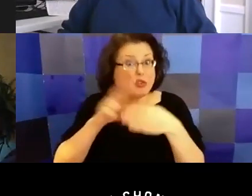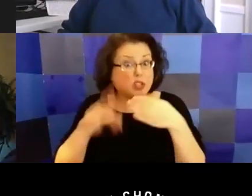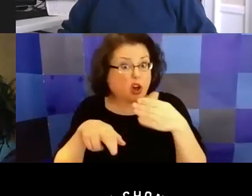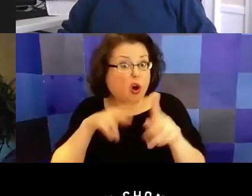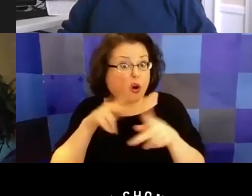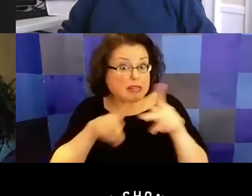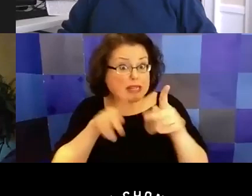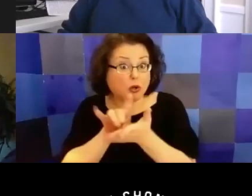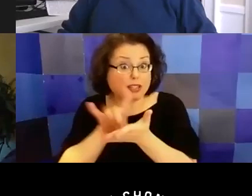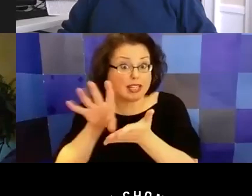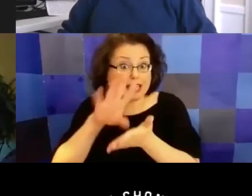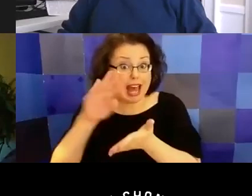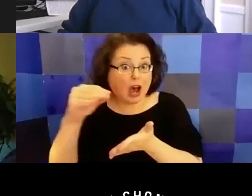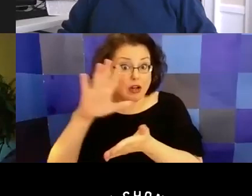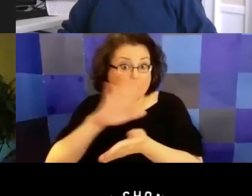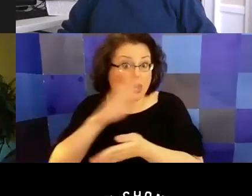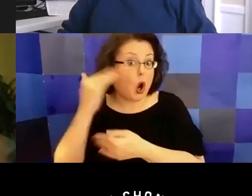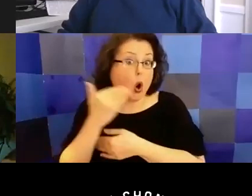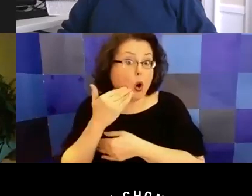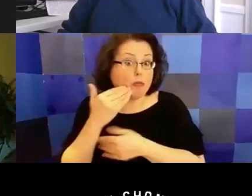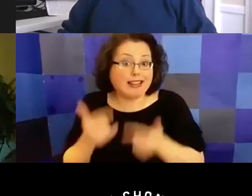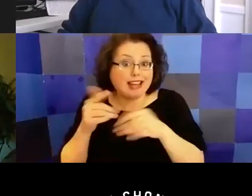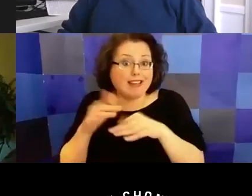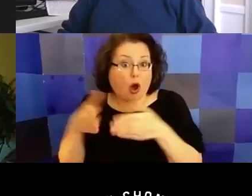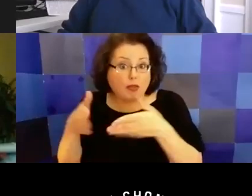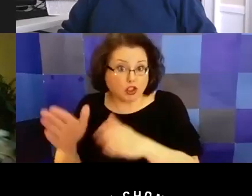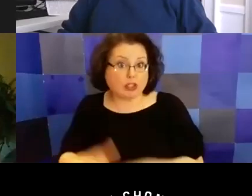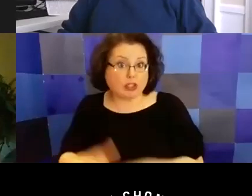street. I do want to say though that